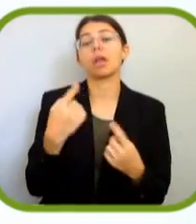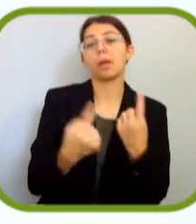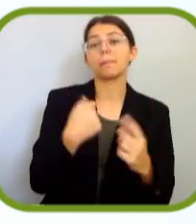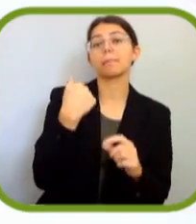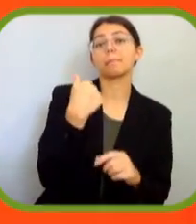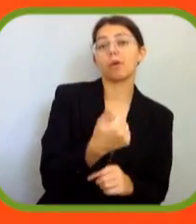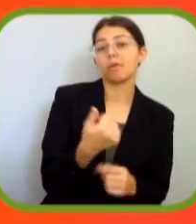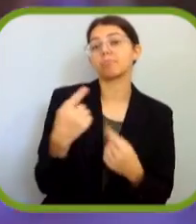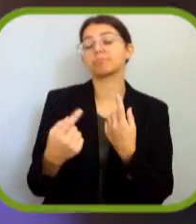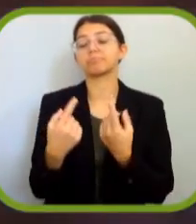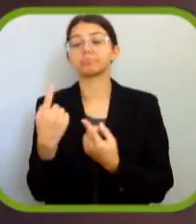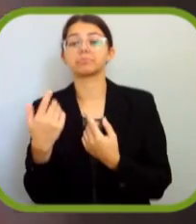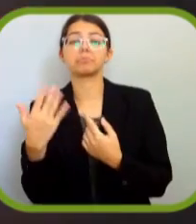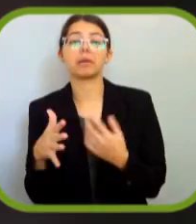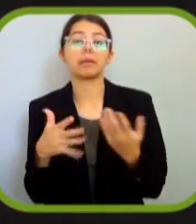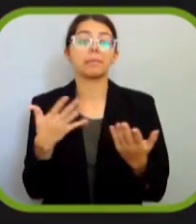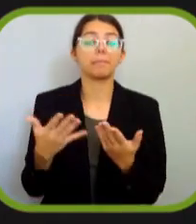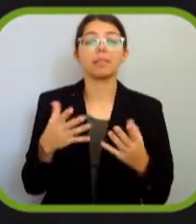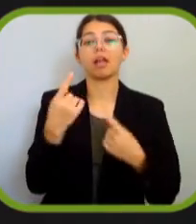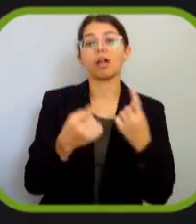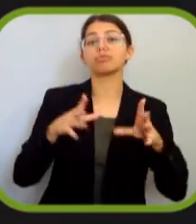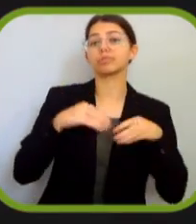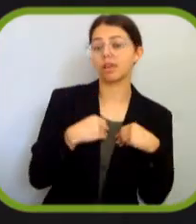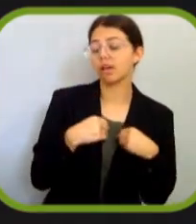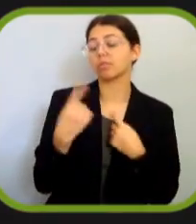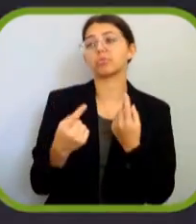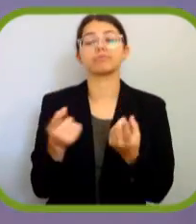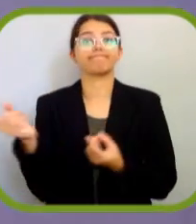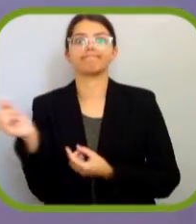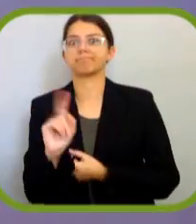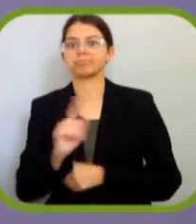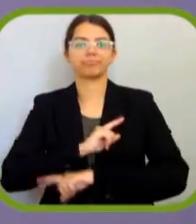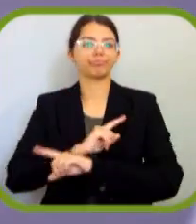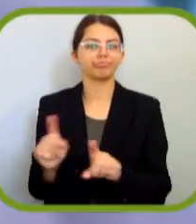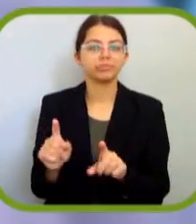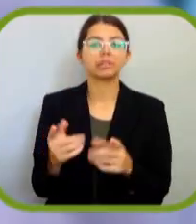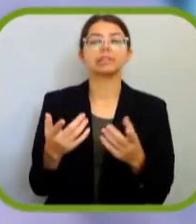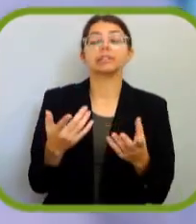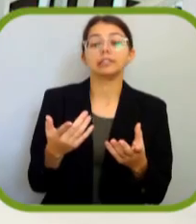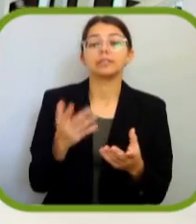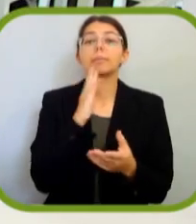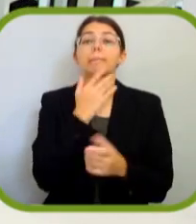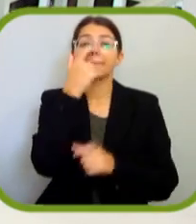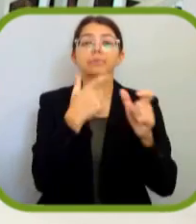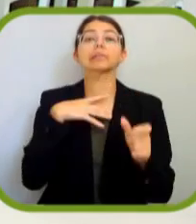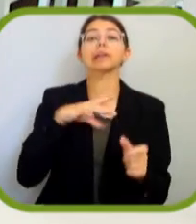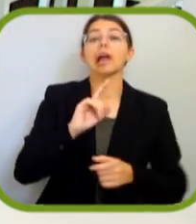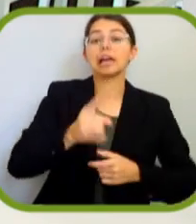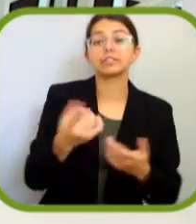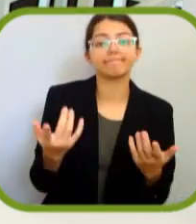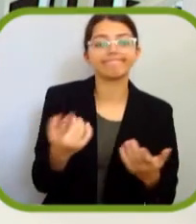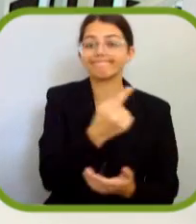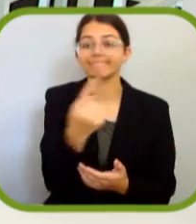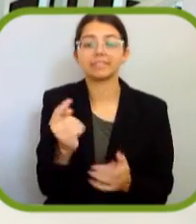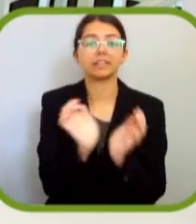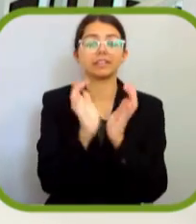some, and completely unacceptable or unsuitable for many others. But it'll come down to what people want, right? The internet, the same thing. I